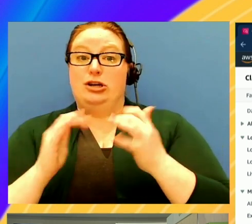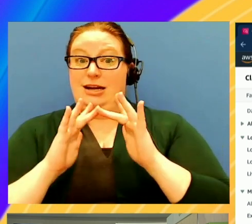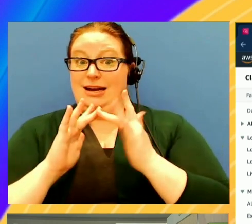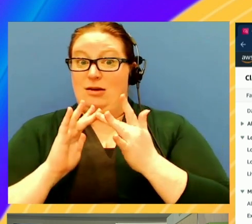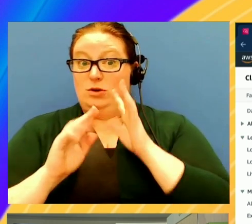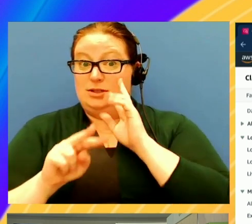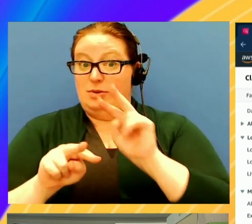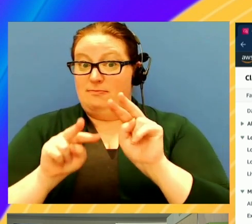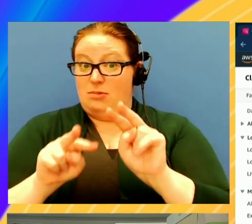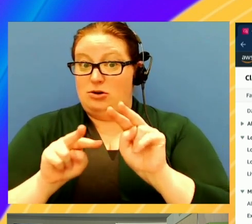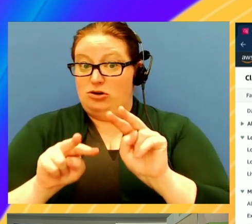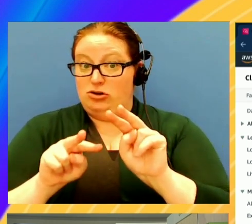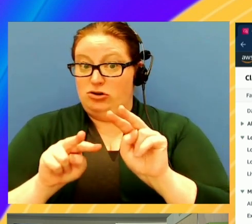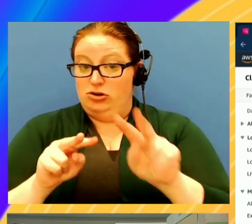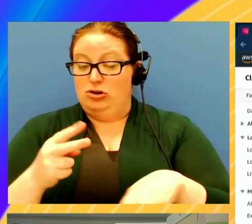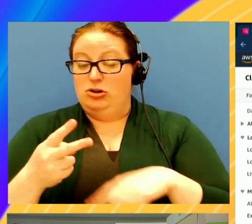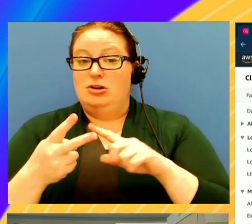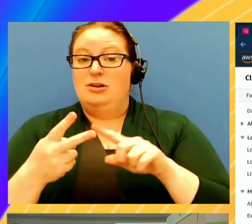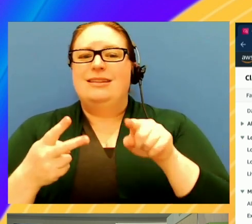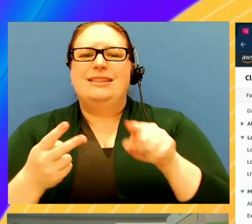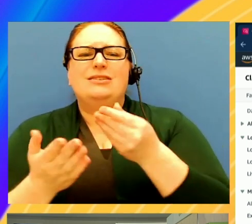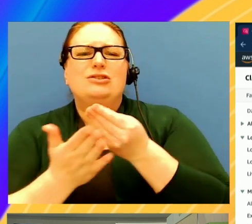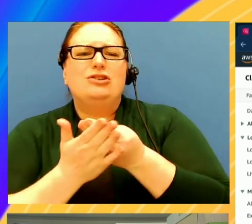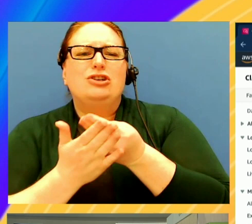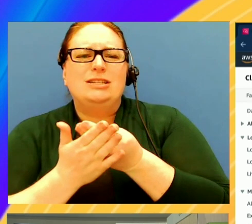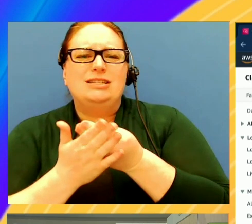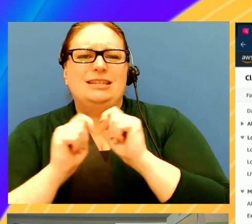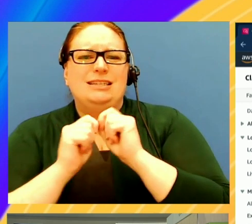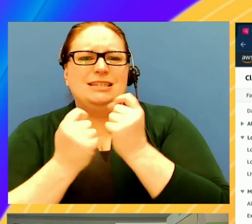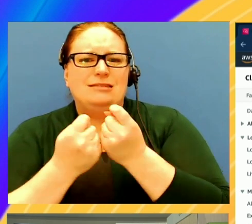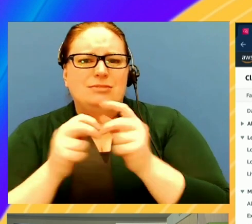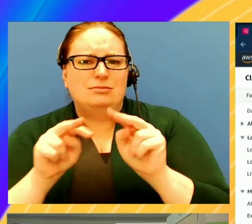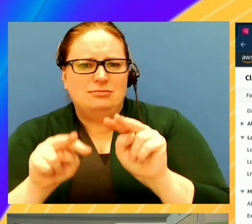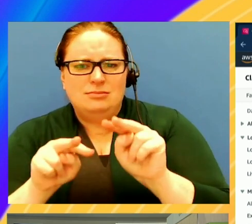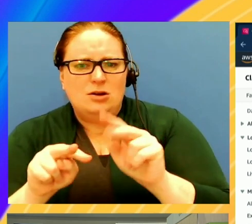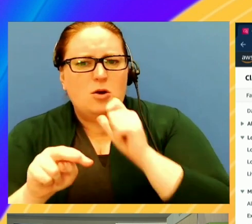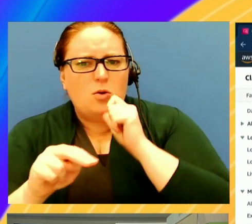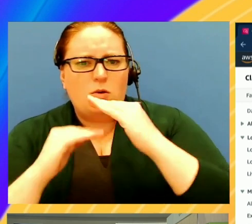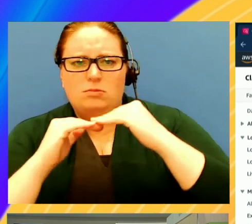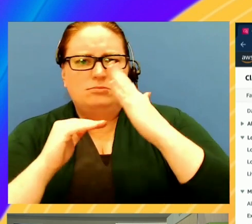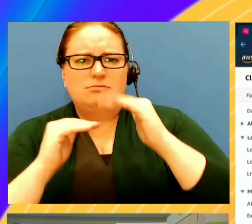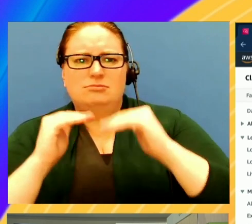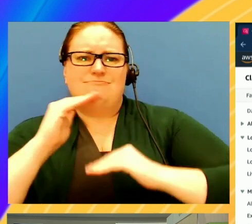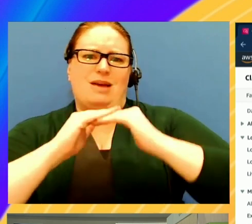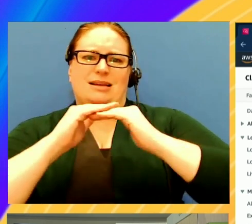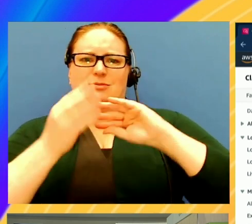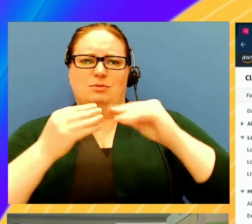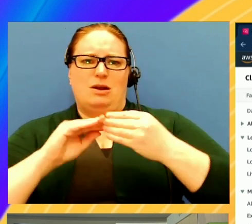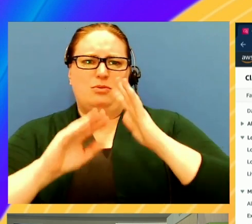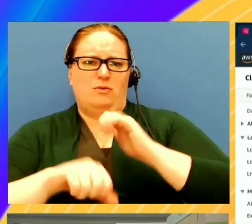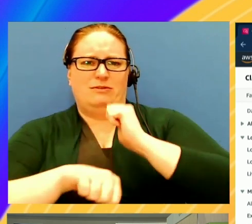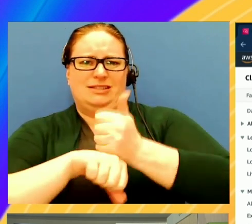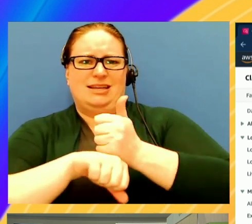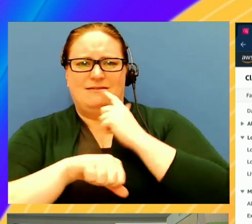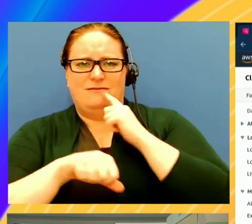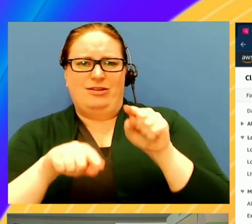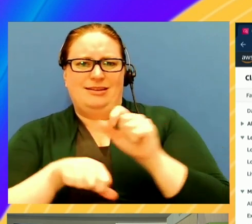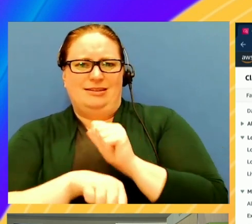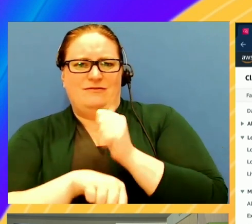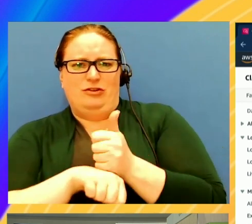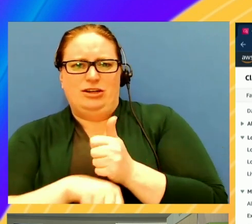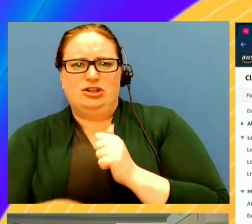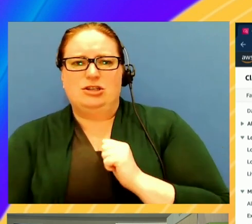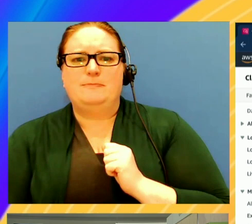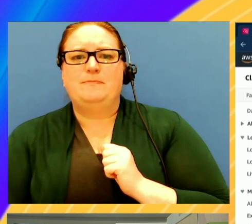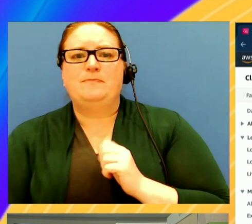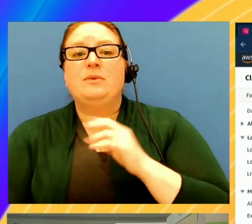monitored. This current city networks monitor will not exceed the maximum number that you have set in this configuration. Okay. And